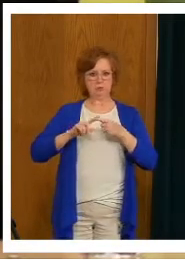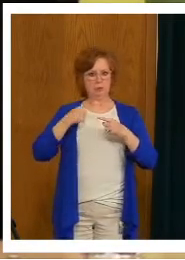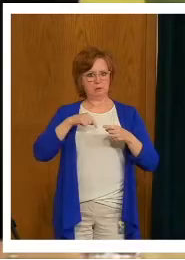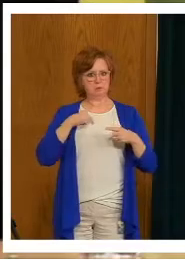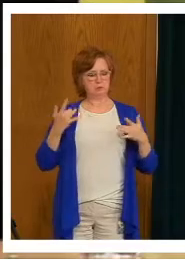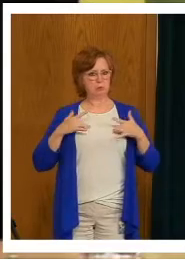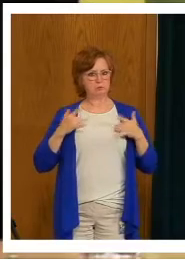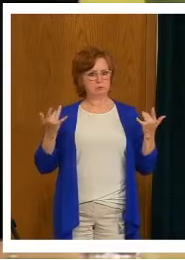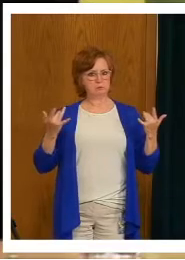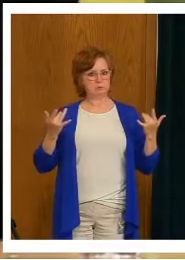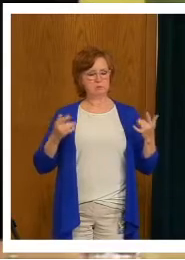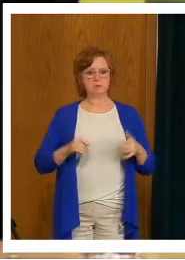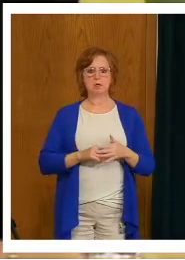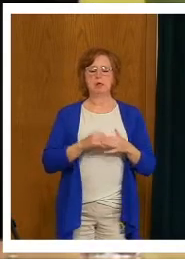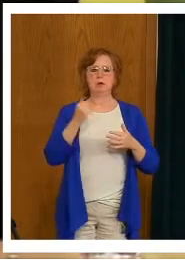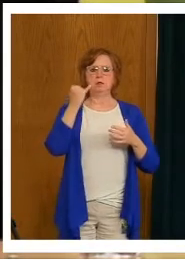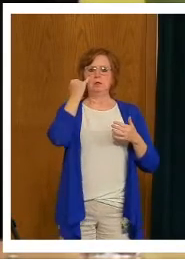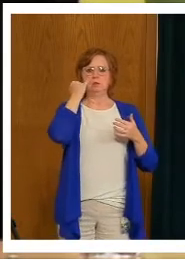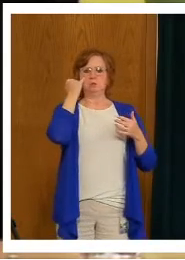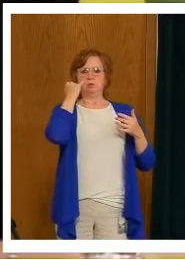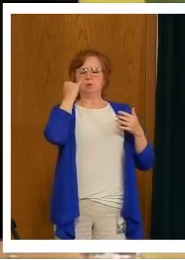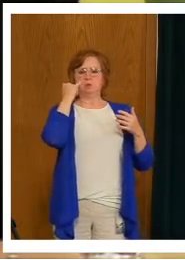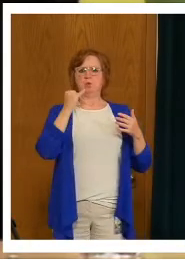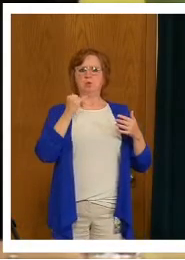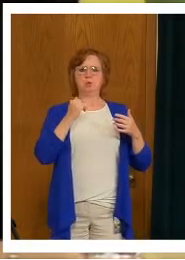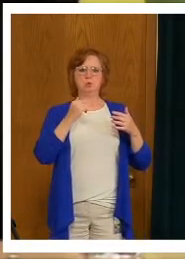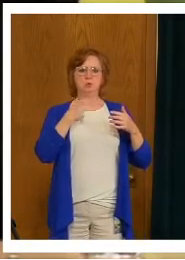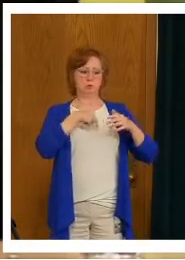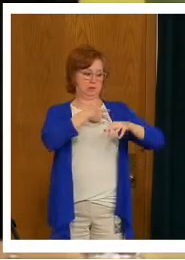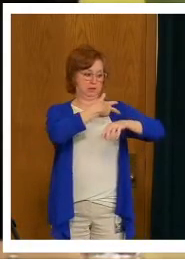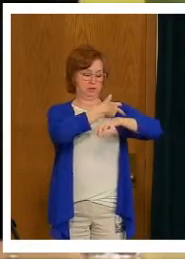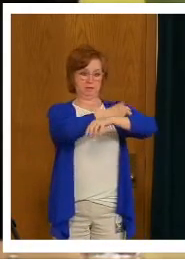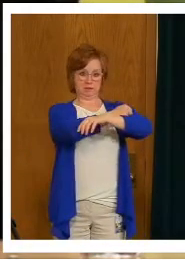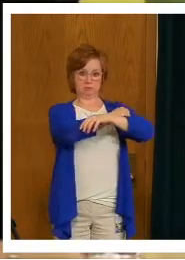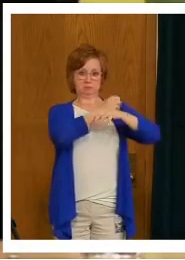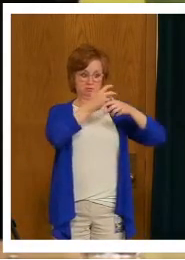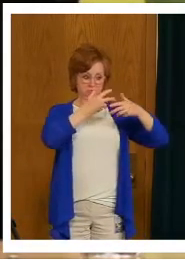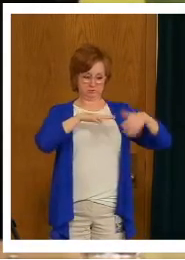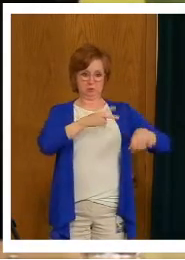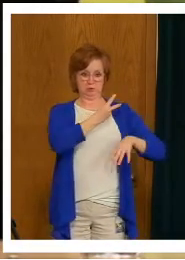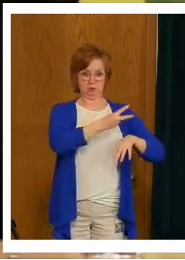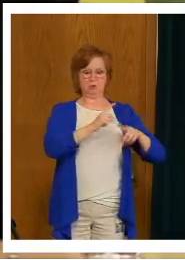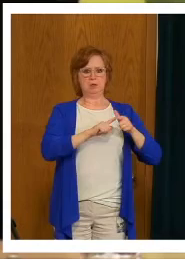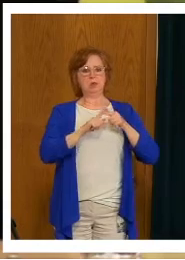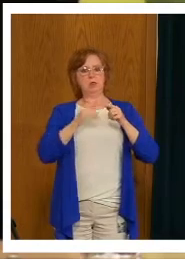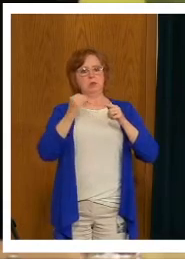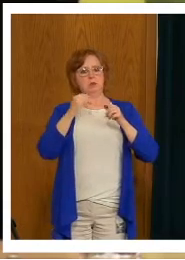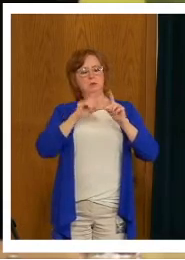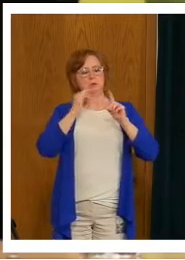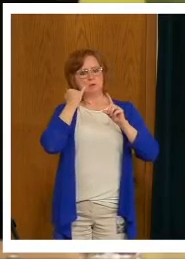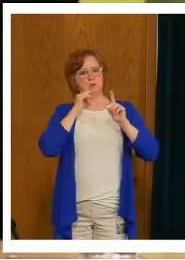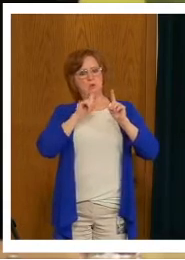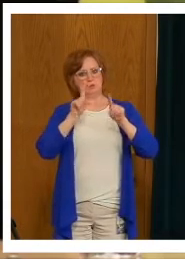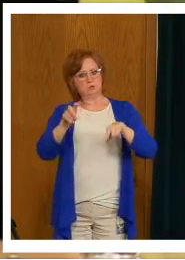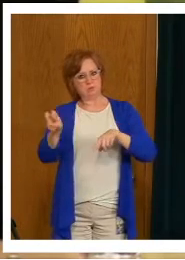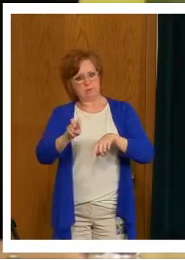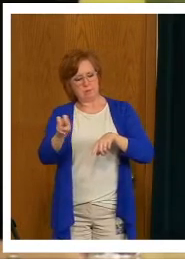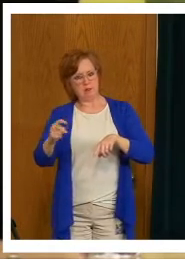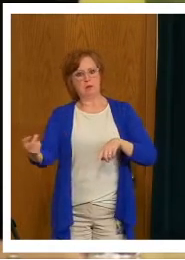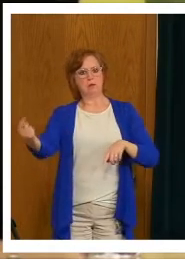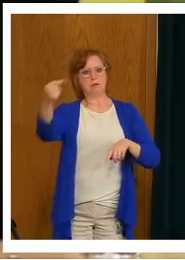still be required to quarantine for 2 weeks when they return to Canada from another country? Understanding these are fully